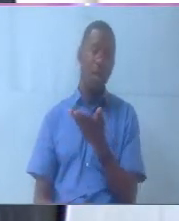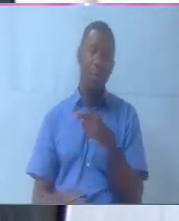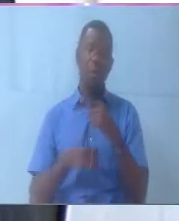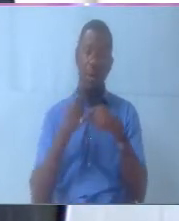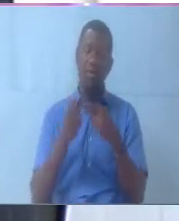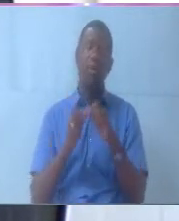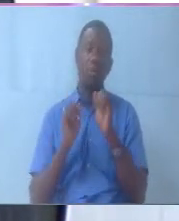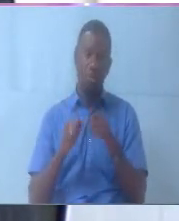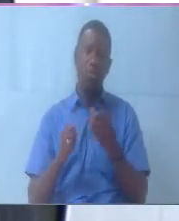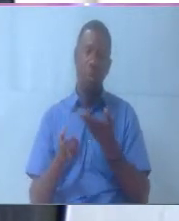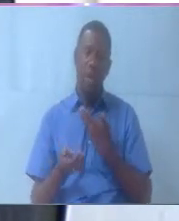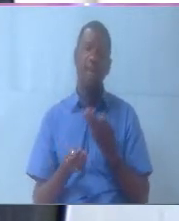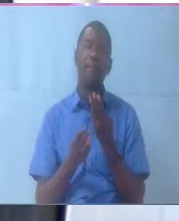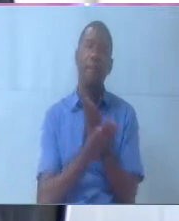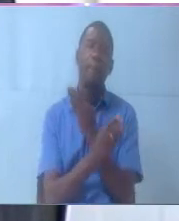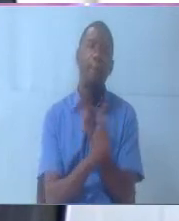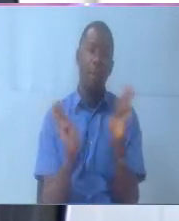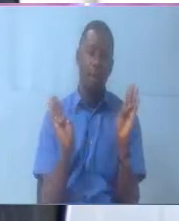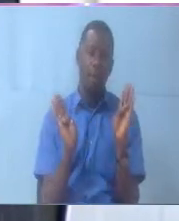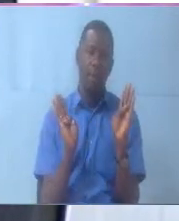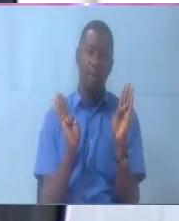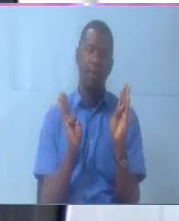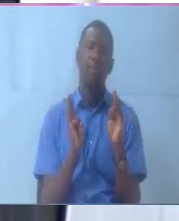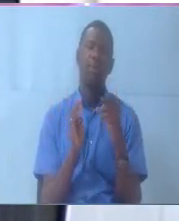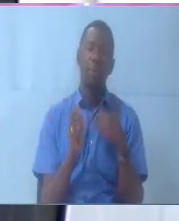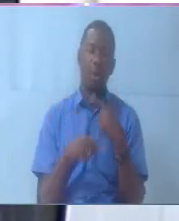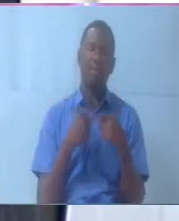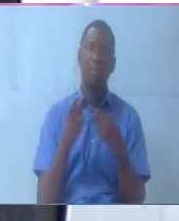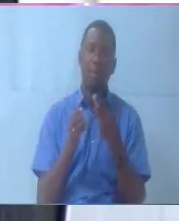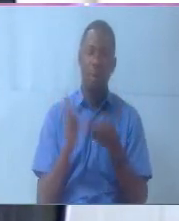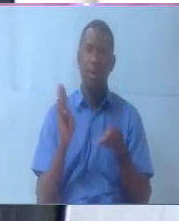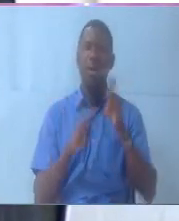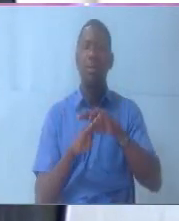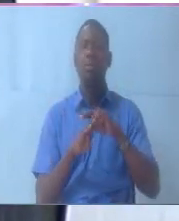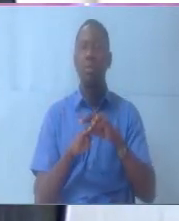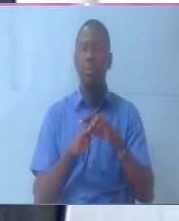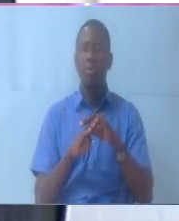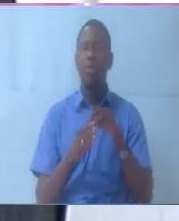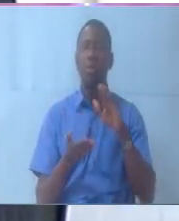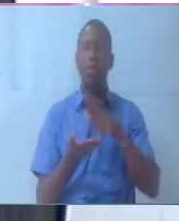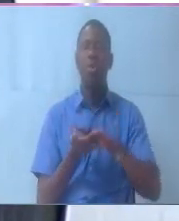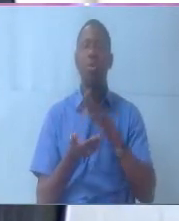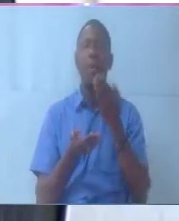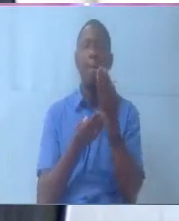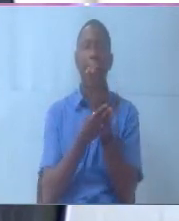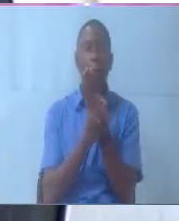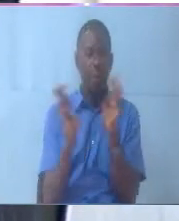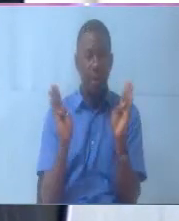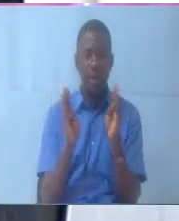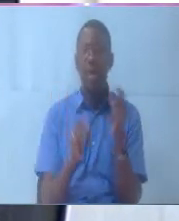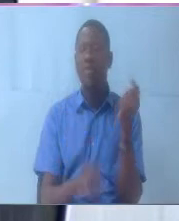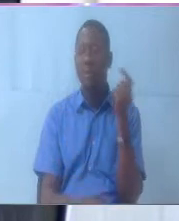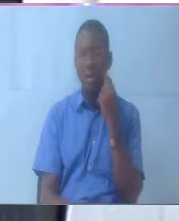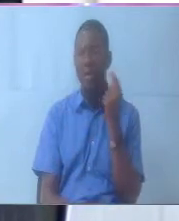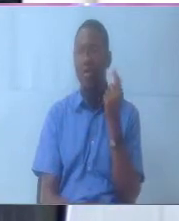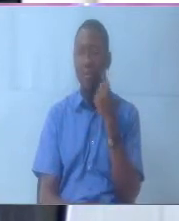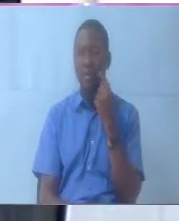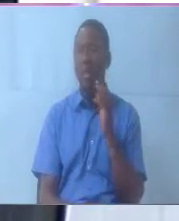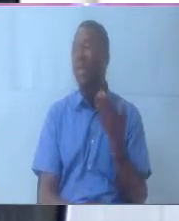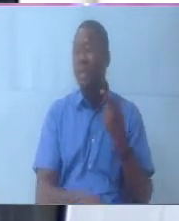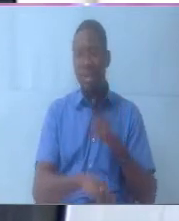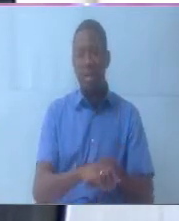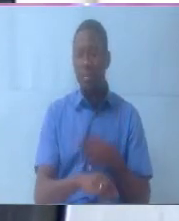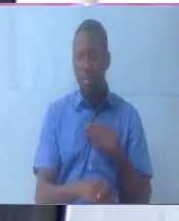bail. Mbije bari bitu inata bail dinna. So I was reporting on bail. Utumo nkata ndanku bail kango kang. Anytime I'm going, my wife will follow